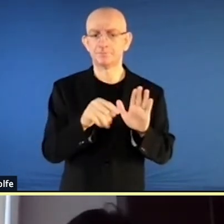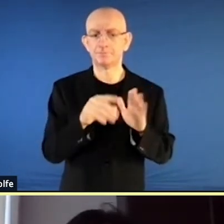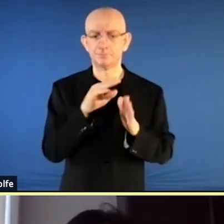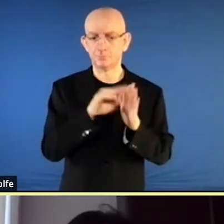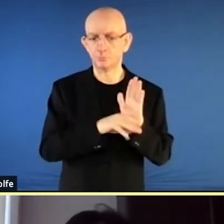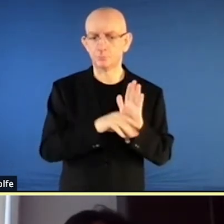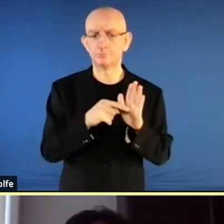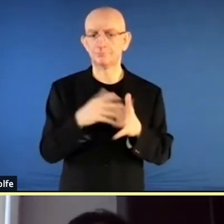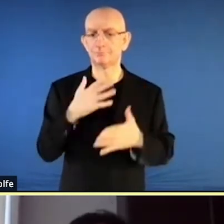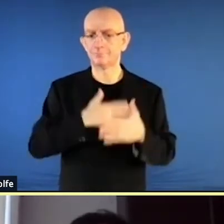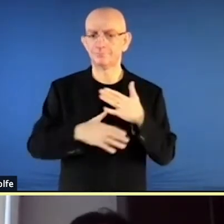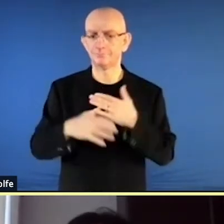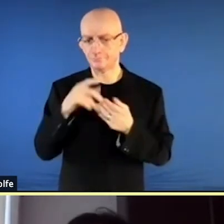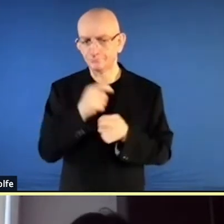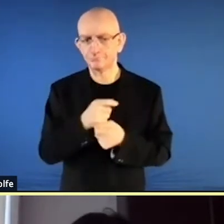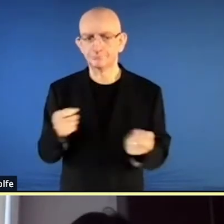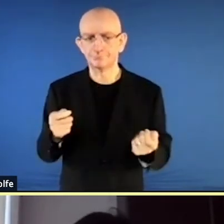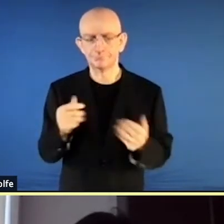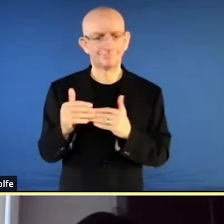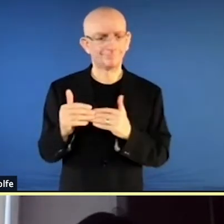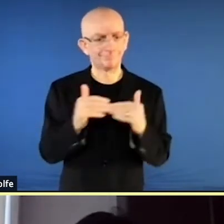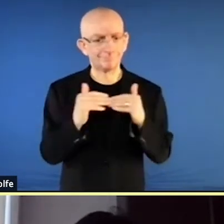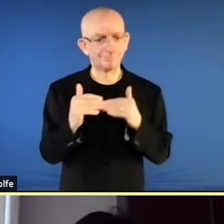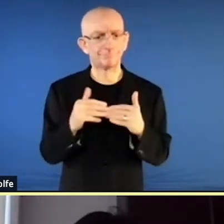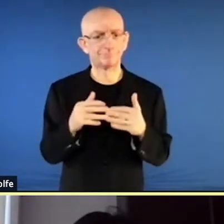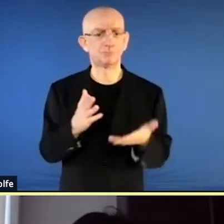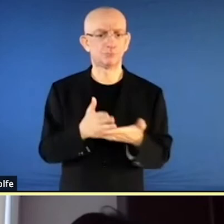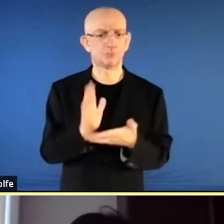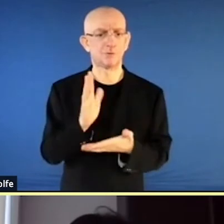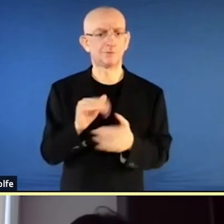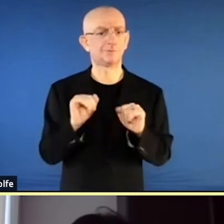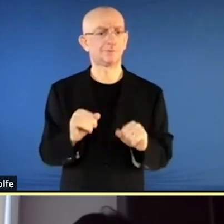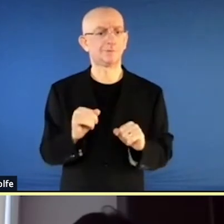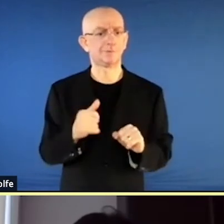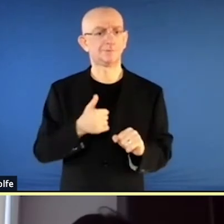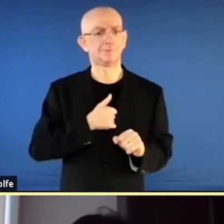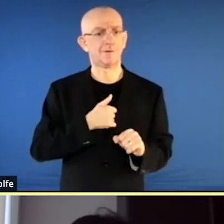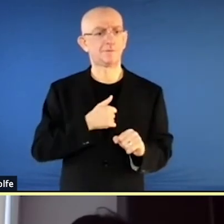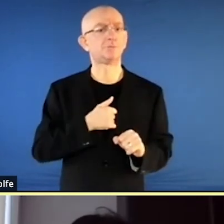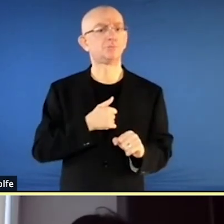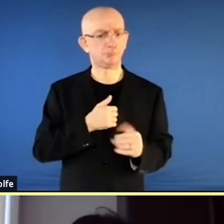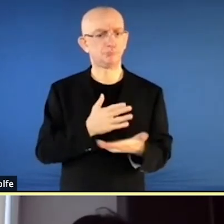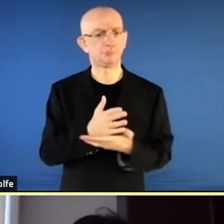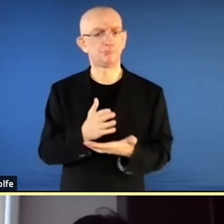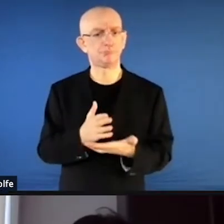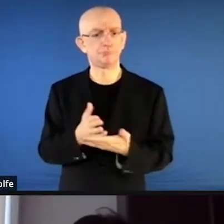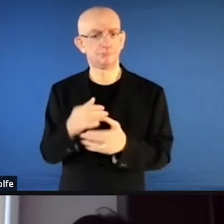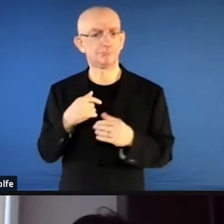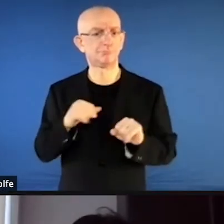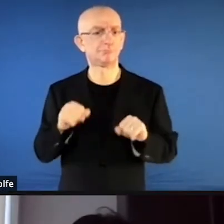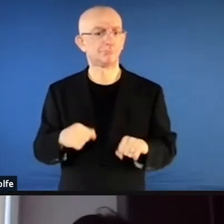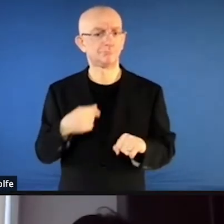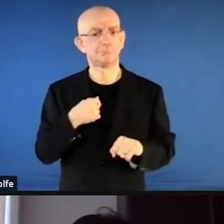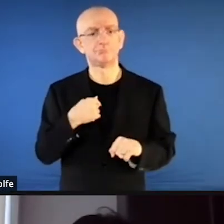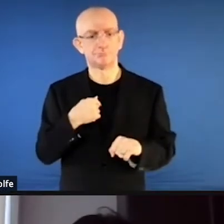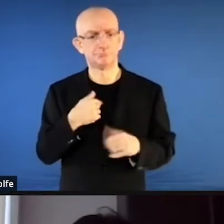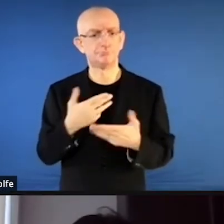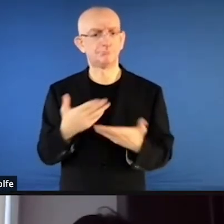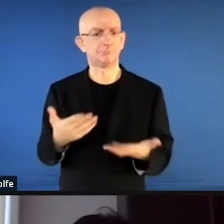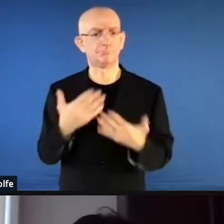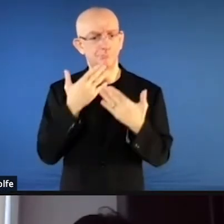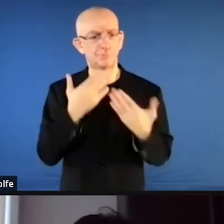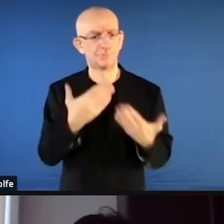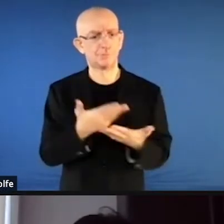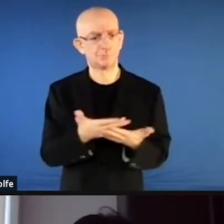competence, partnership. And I would like to finish with that. Thanks. All right, thank you very much.